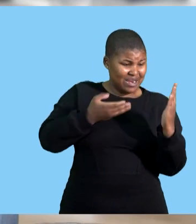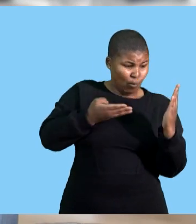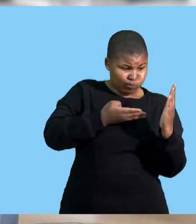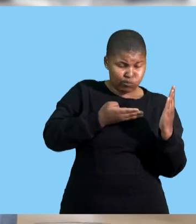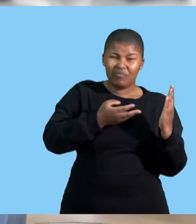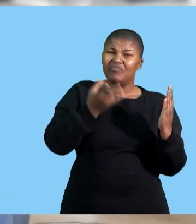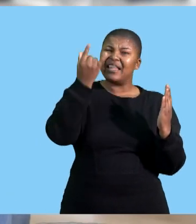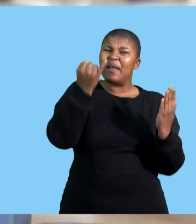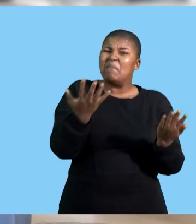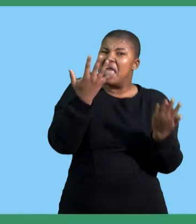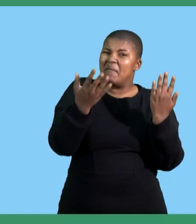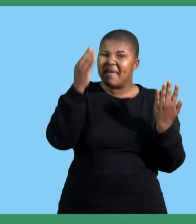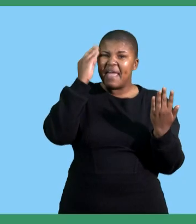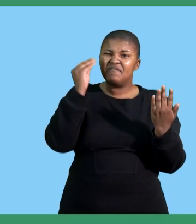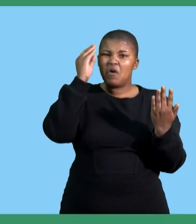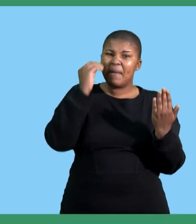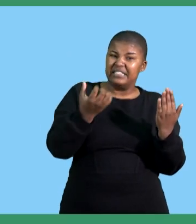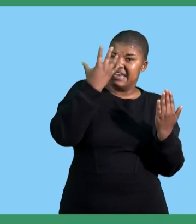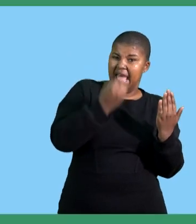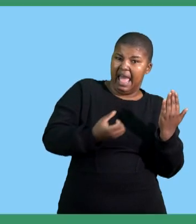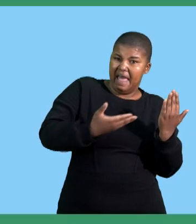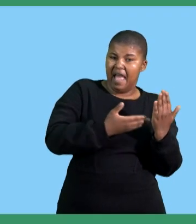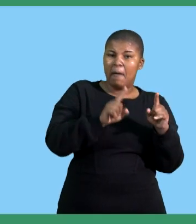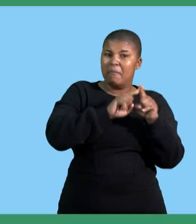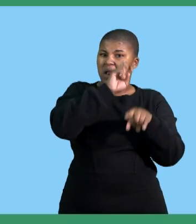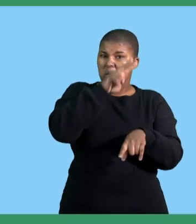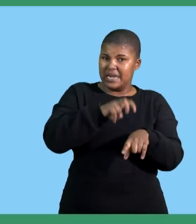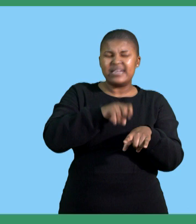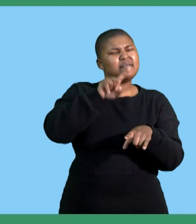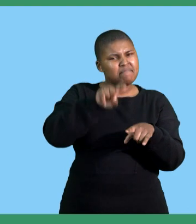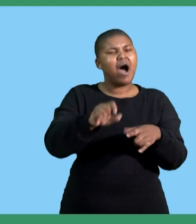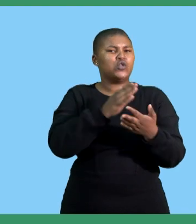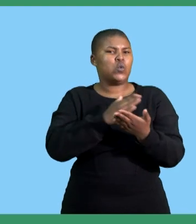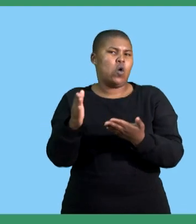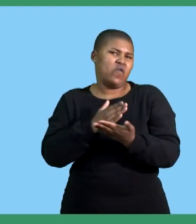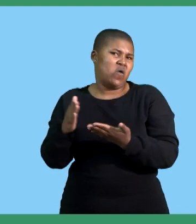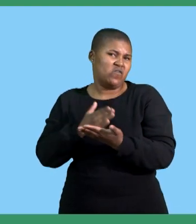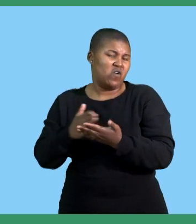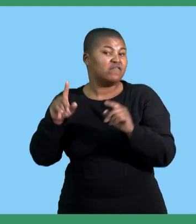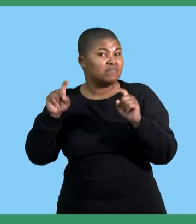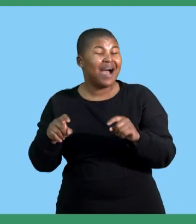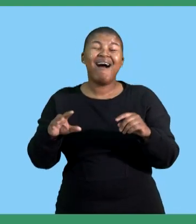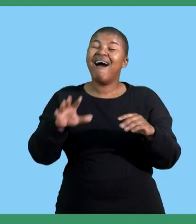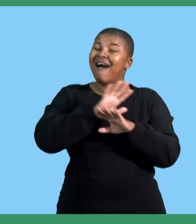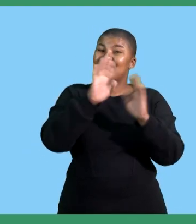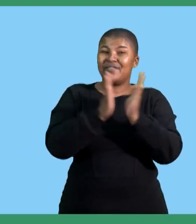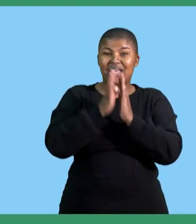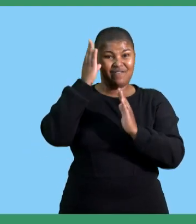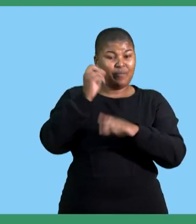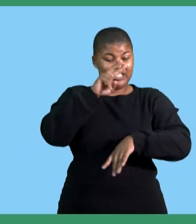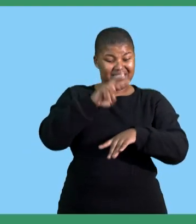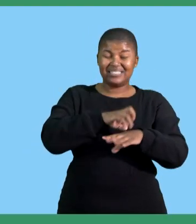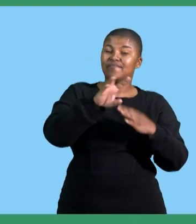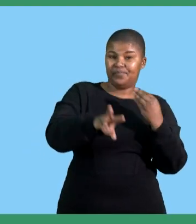all the irrelevant information from the report. And another factor that you also have to consider is the aim of